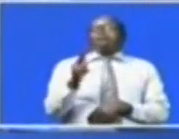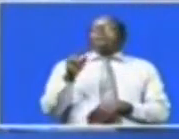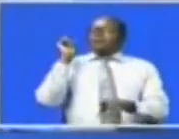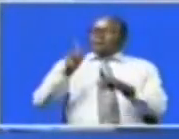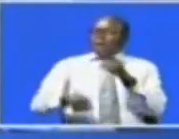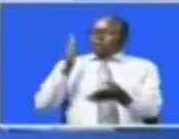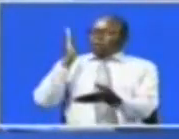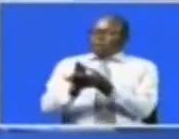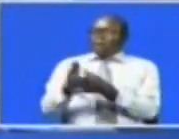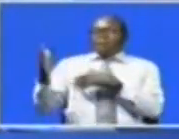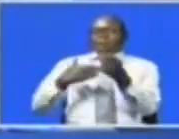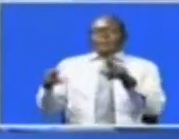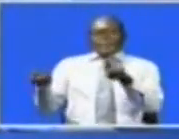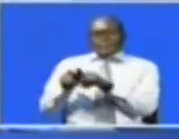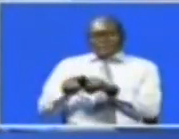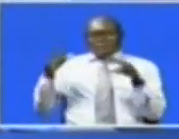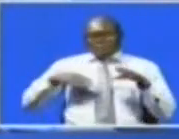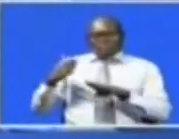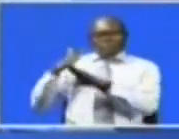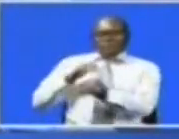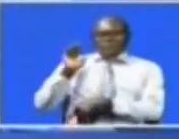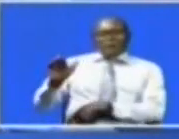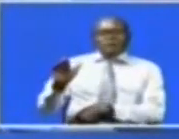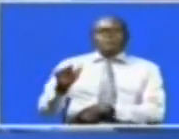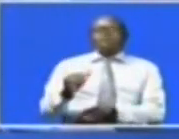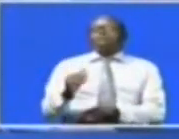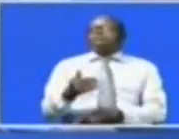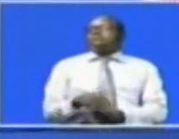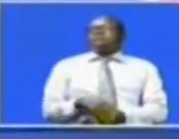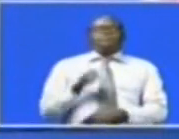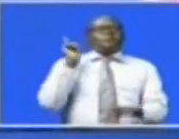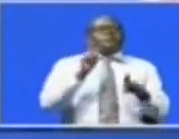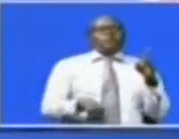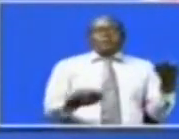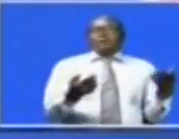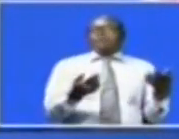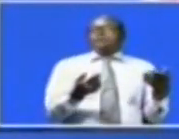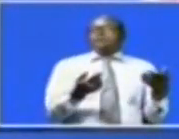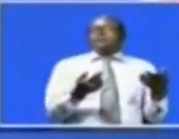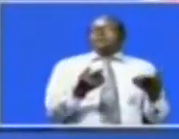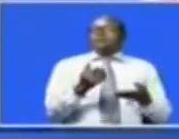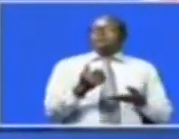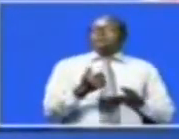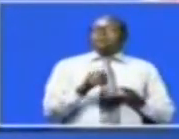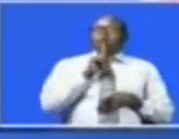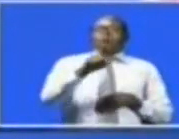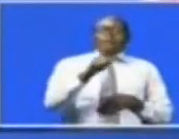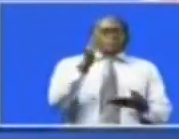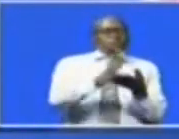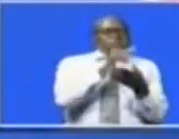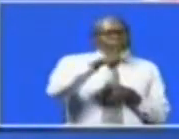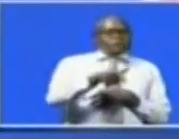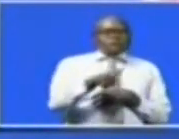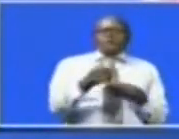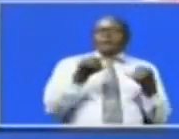same people? So, just to my question. What I want to put very clearly, yes, you won't drive me into sharing operational intelligence with all you right on this